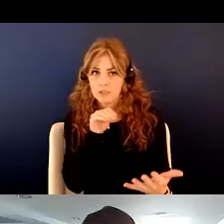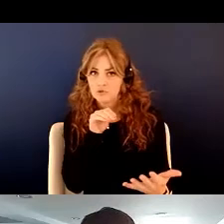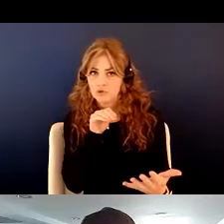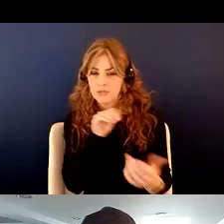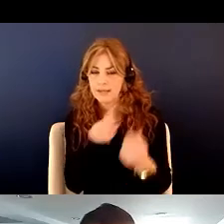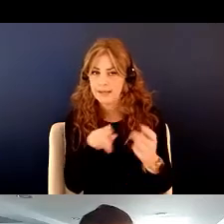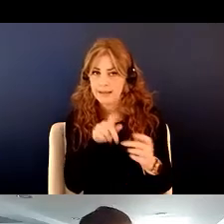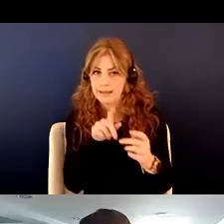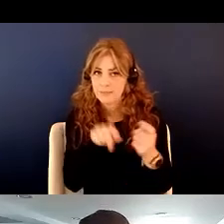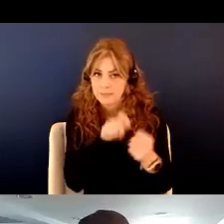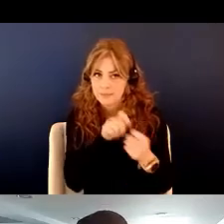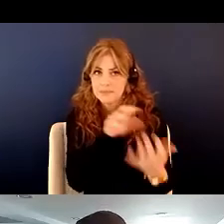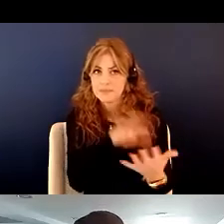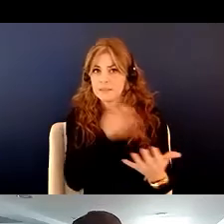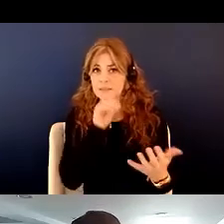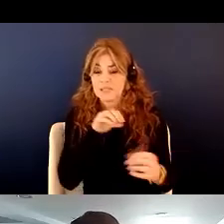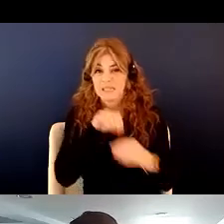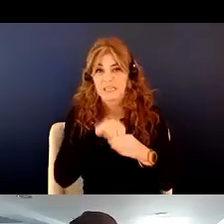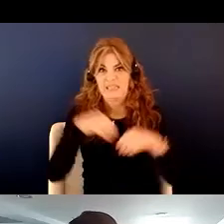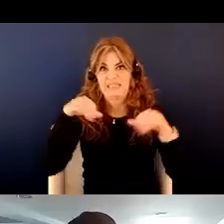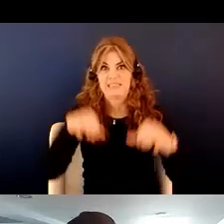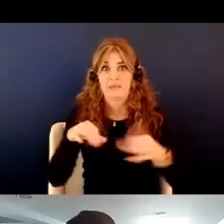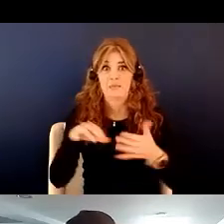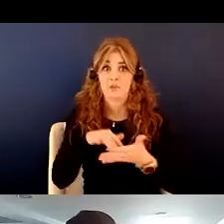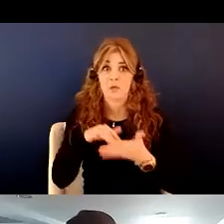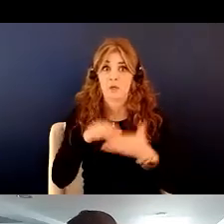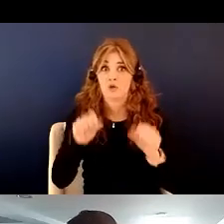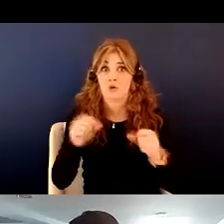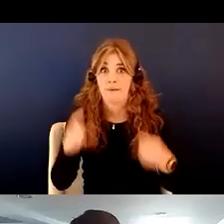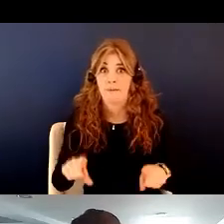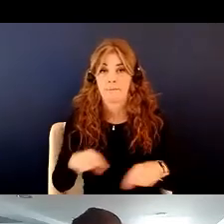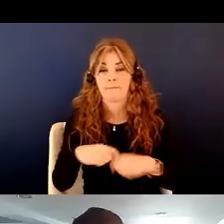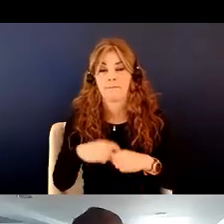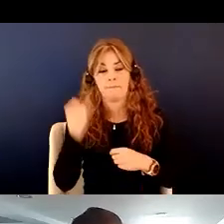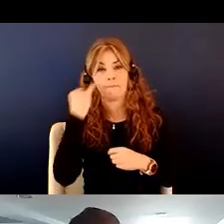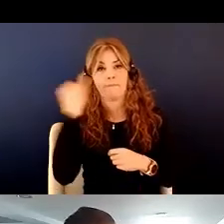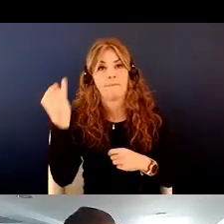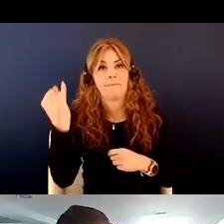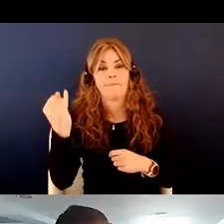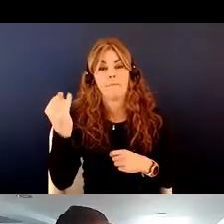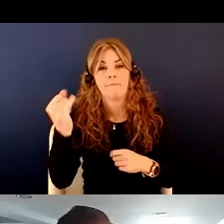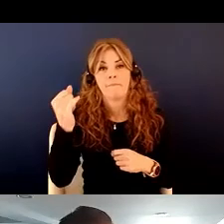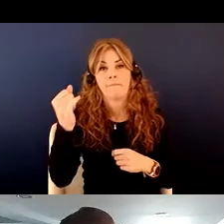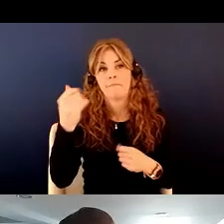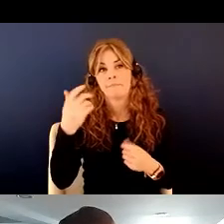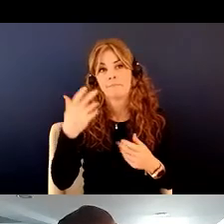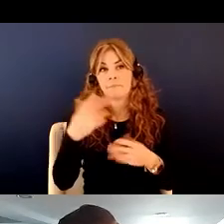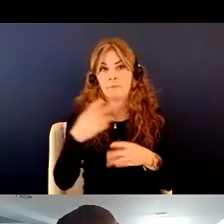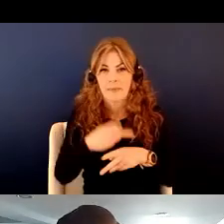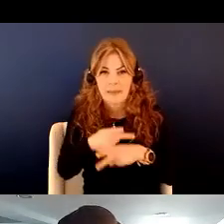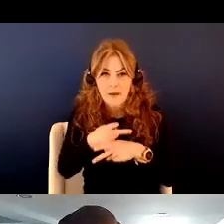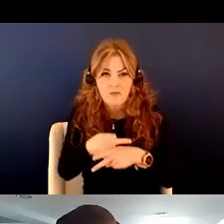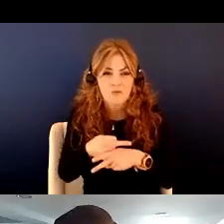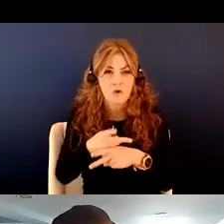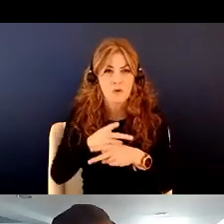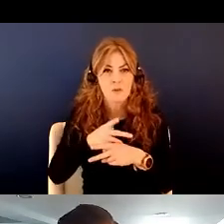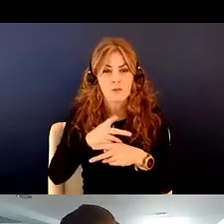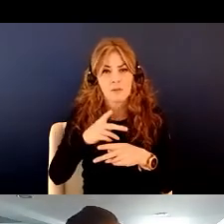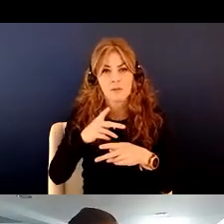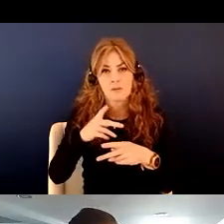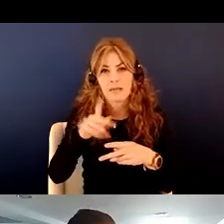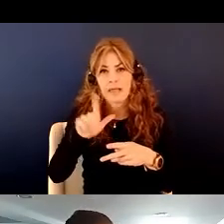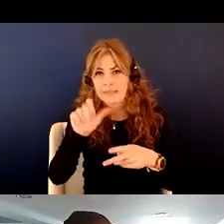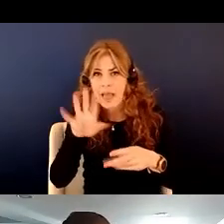within the same study. So you can imagine some kind of carefully designed laboratory type